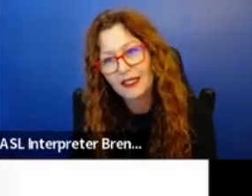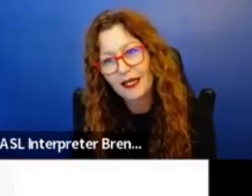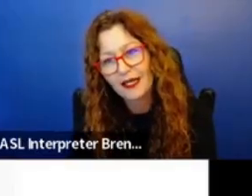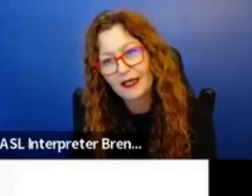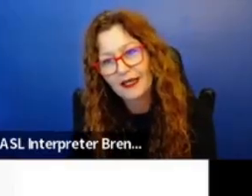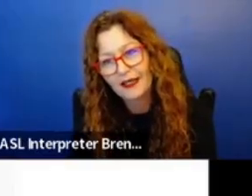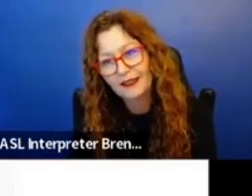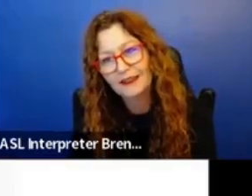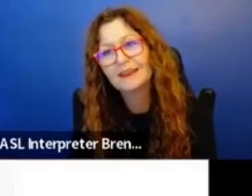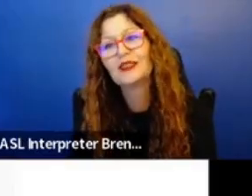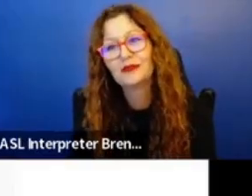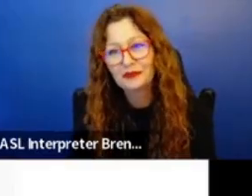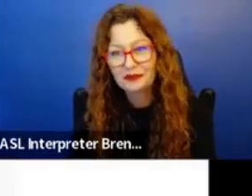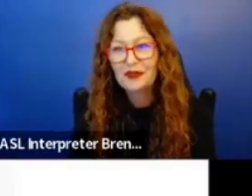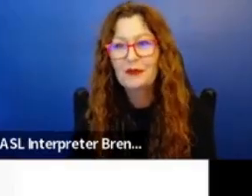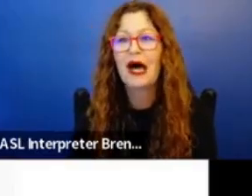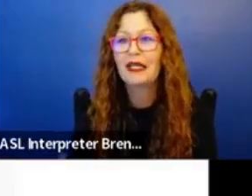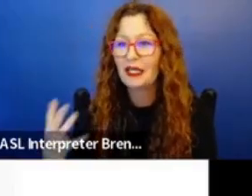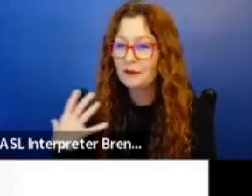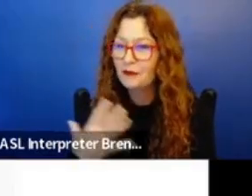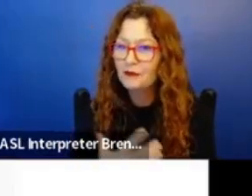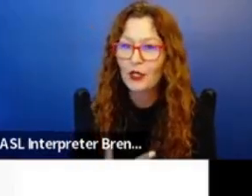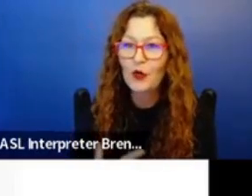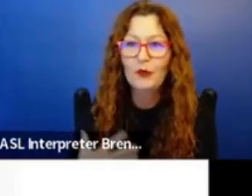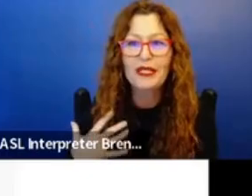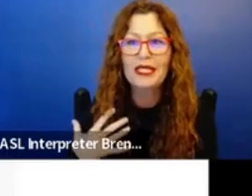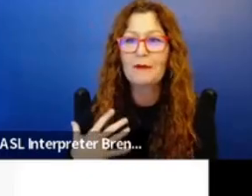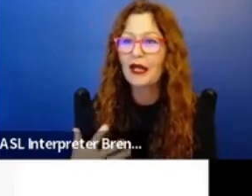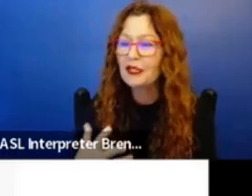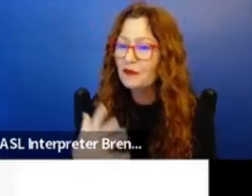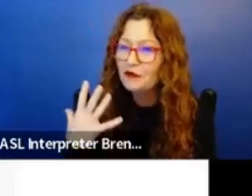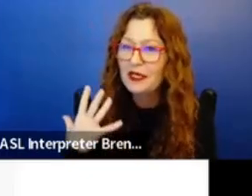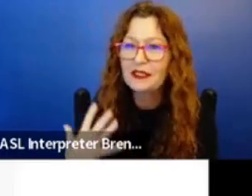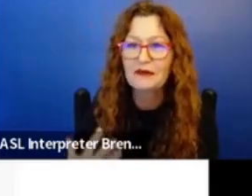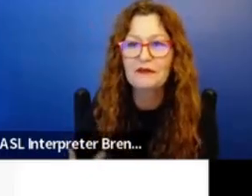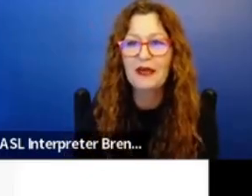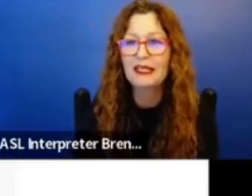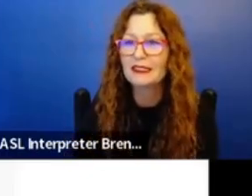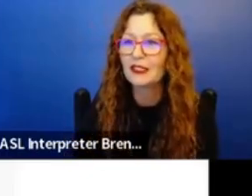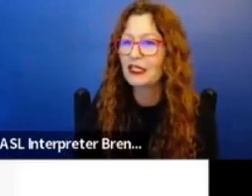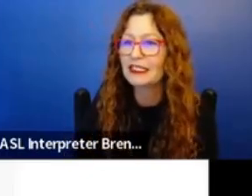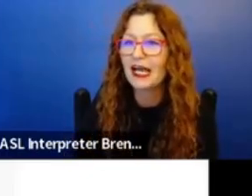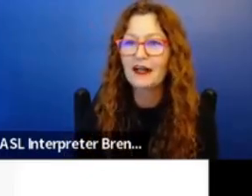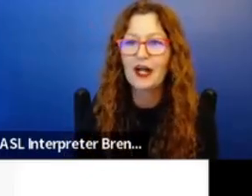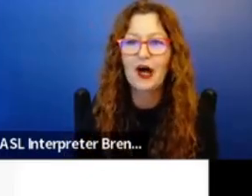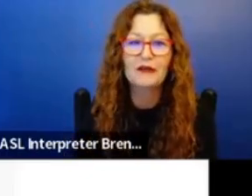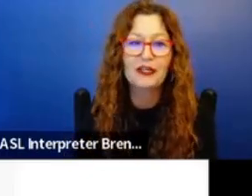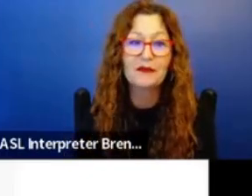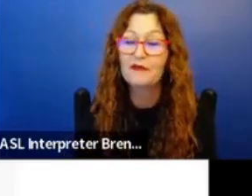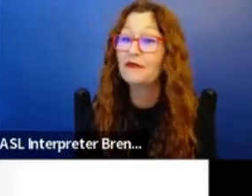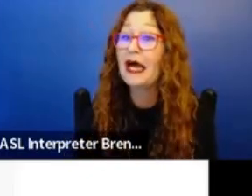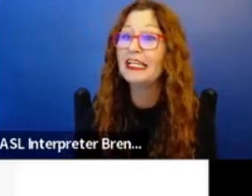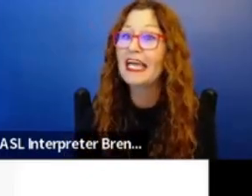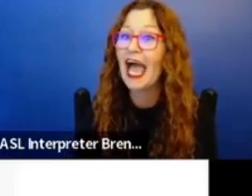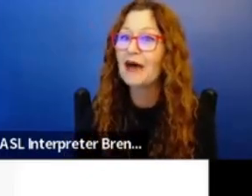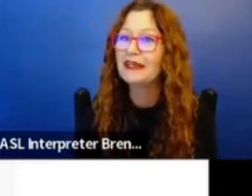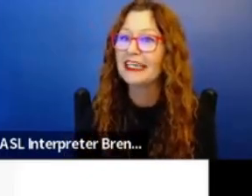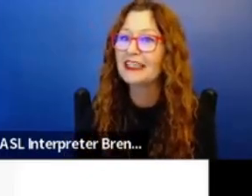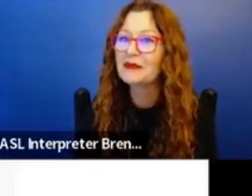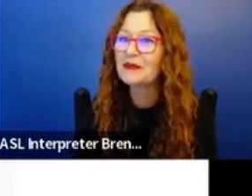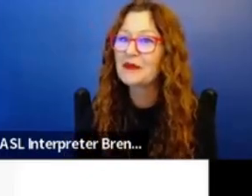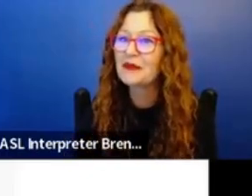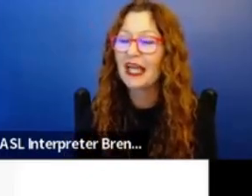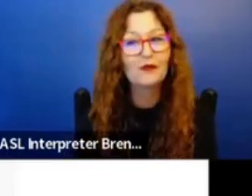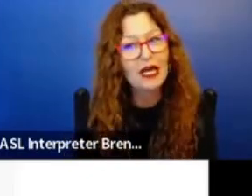tired today. Body, incorporate that body movement, the face looking tired, all of it. And finally,